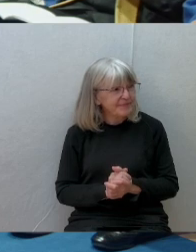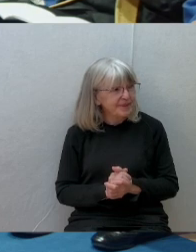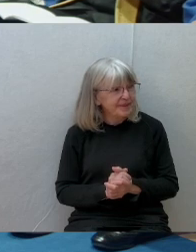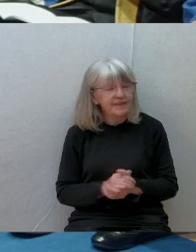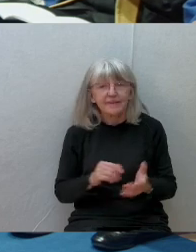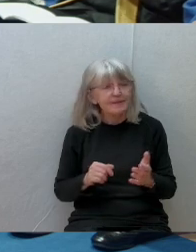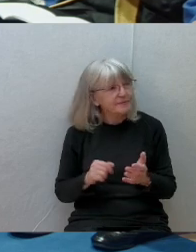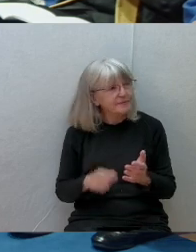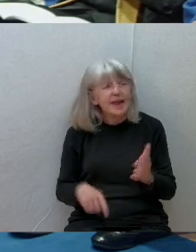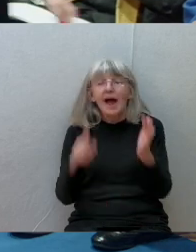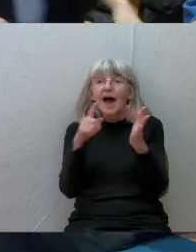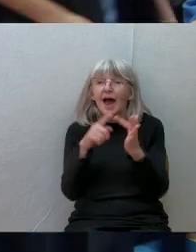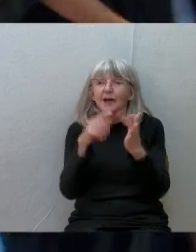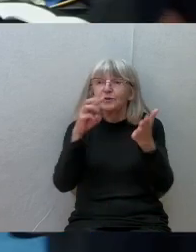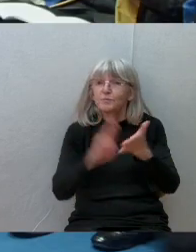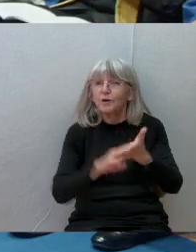Edward Mullen-Sappi.